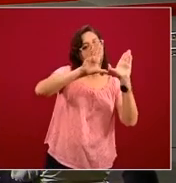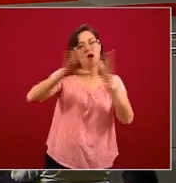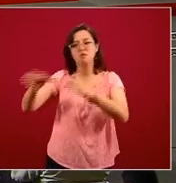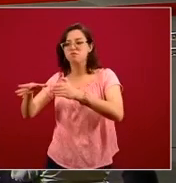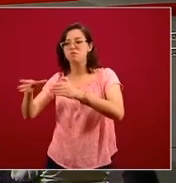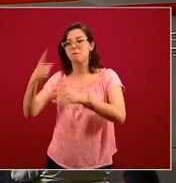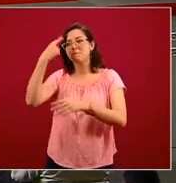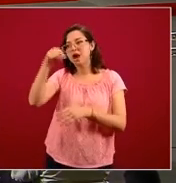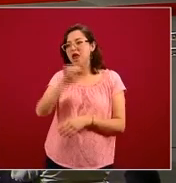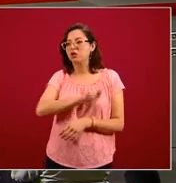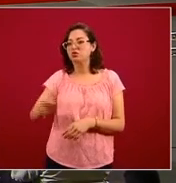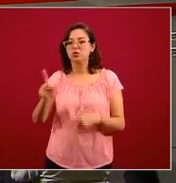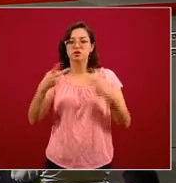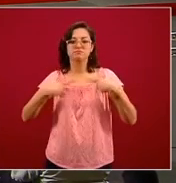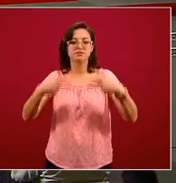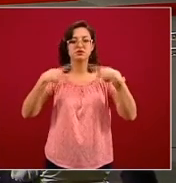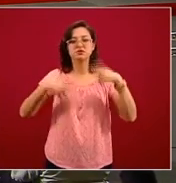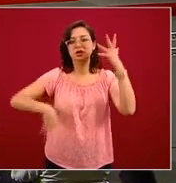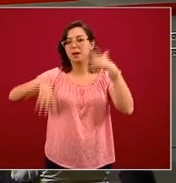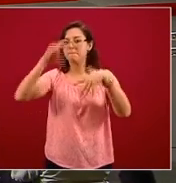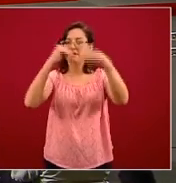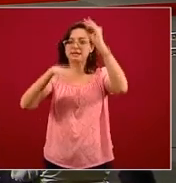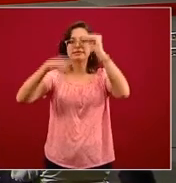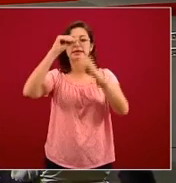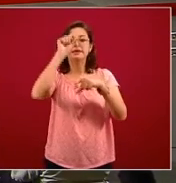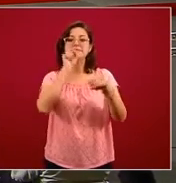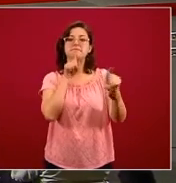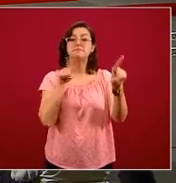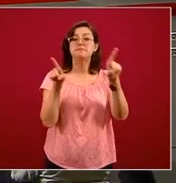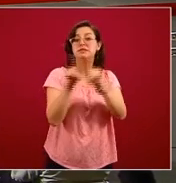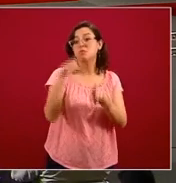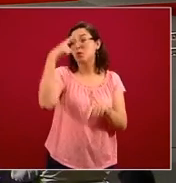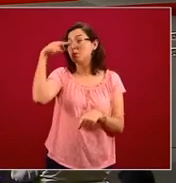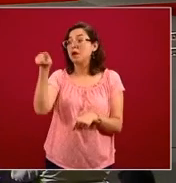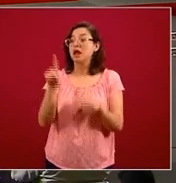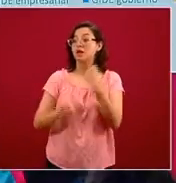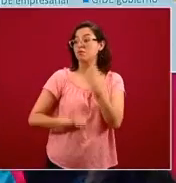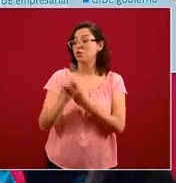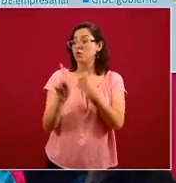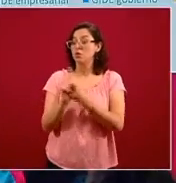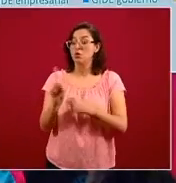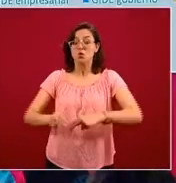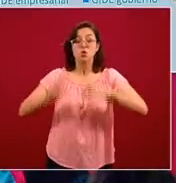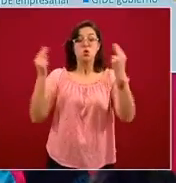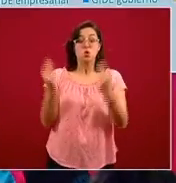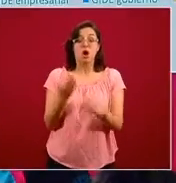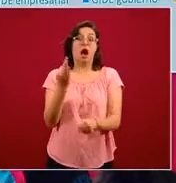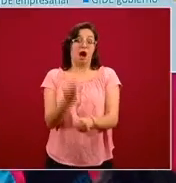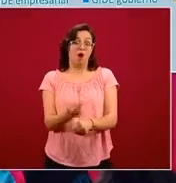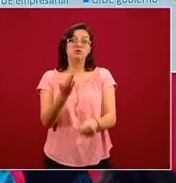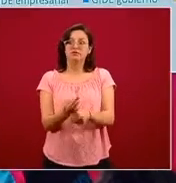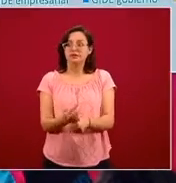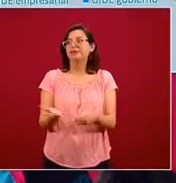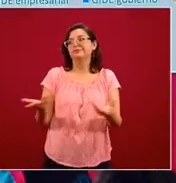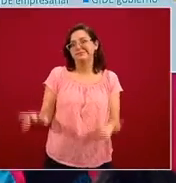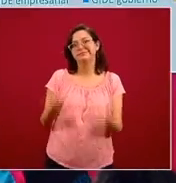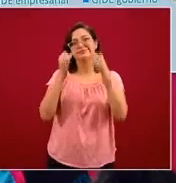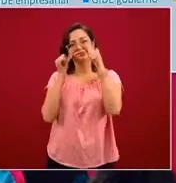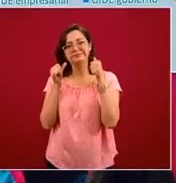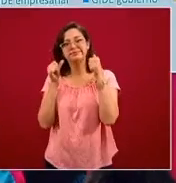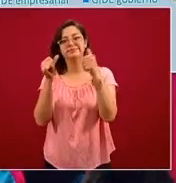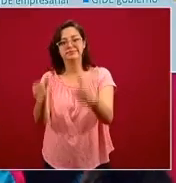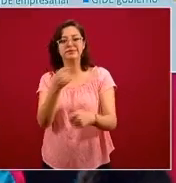channeled into universal benefit for our country, for everyone, benefit for everyone in our